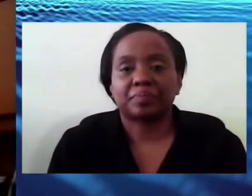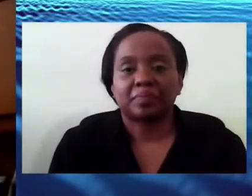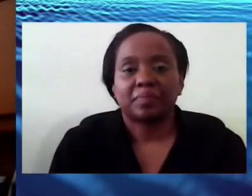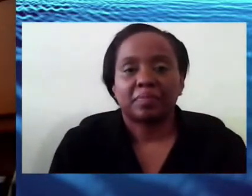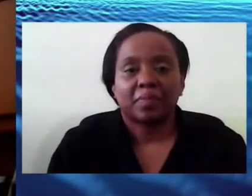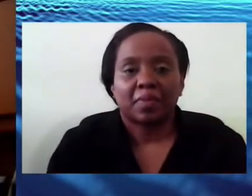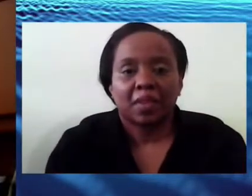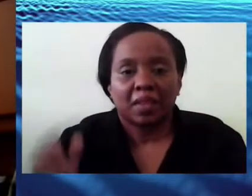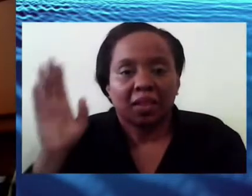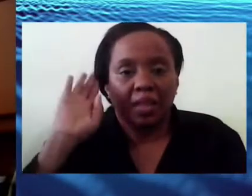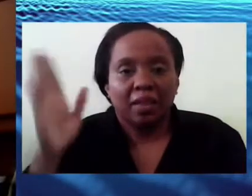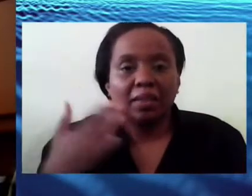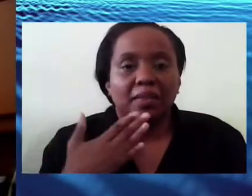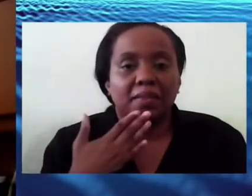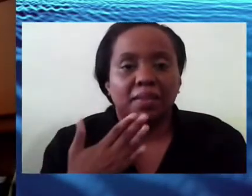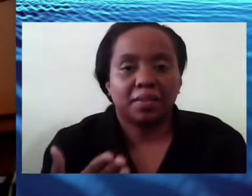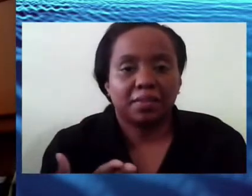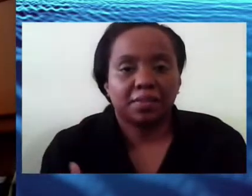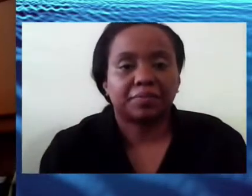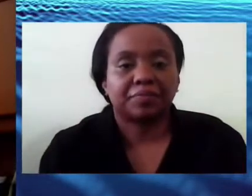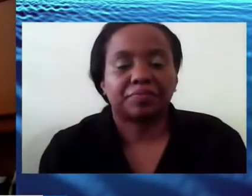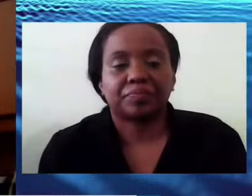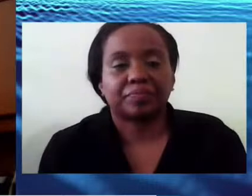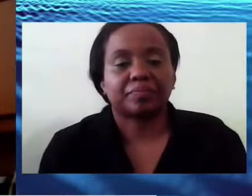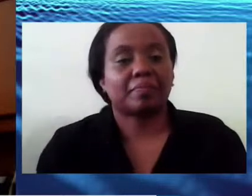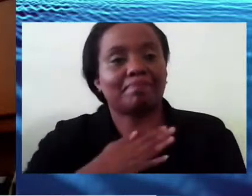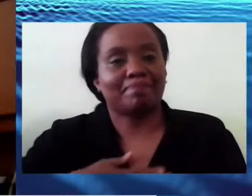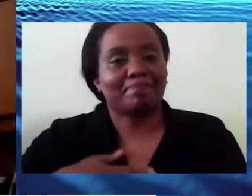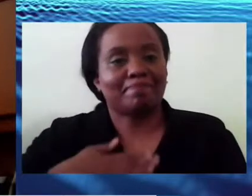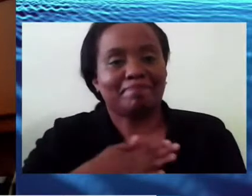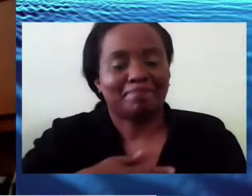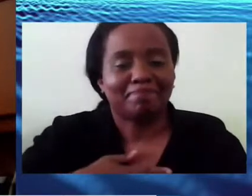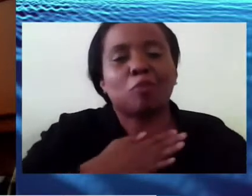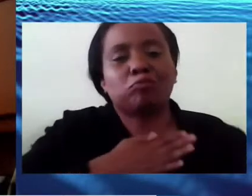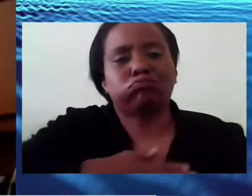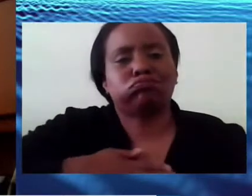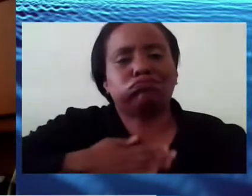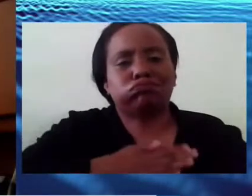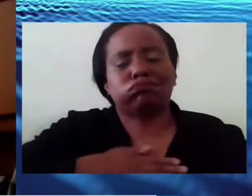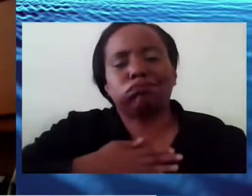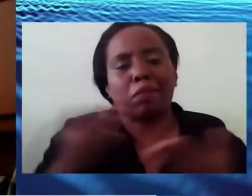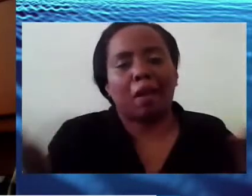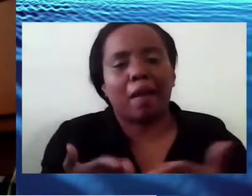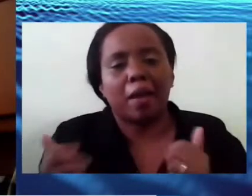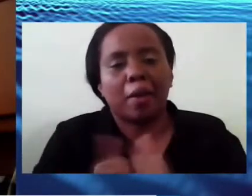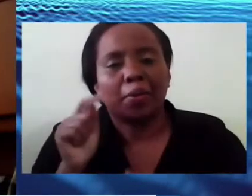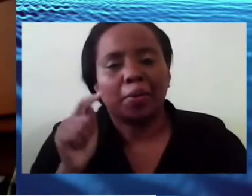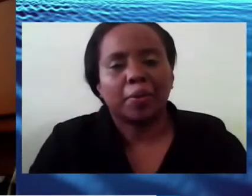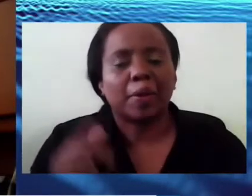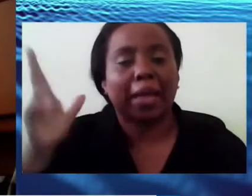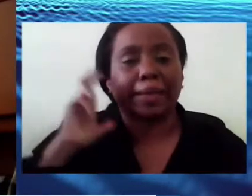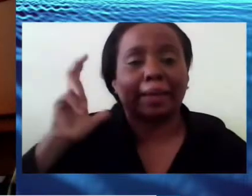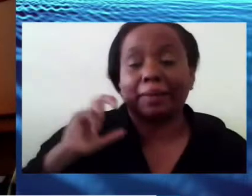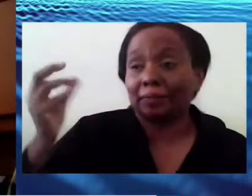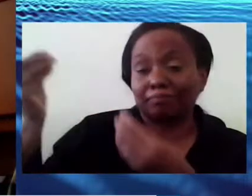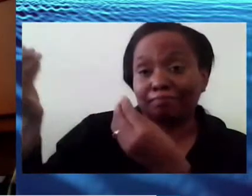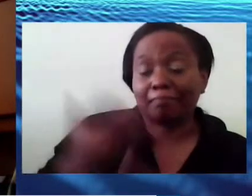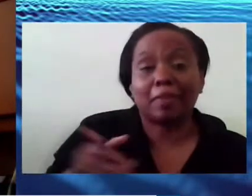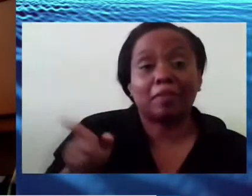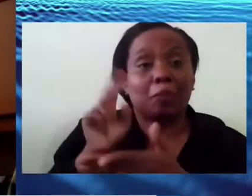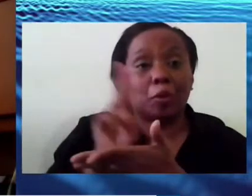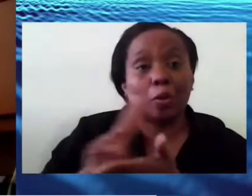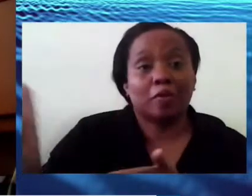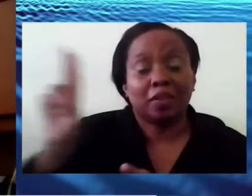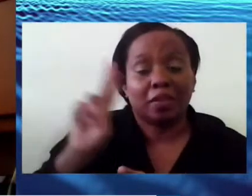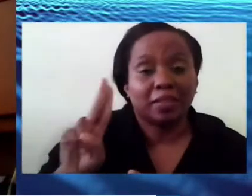Lisa. It's a pleasure to be here with all of you and to hear the updates coming in from the UWI Seismic Research Center and all